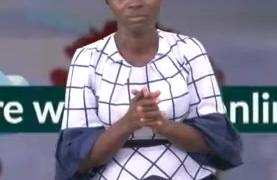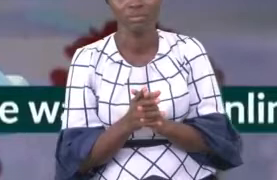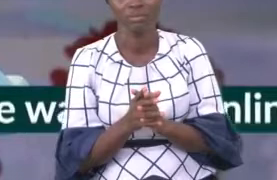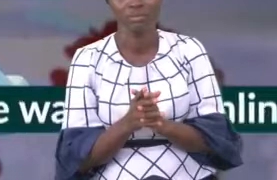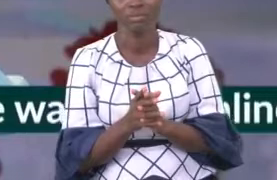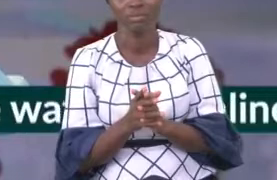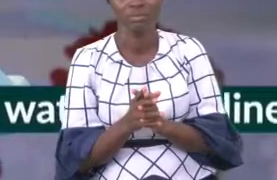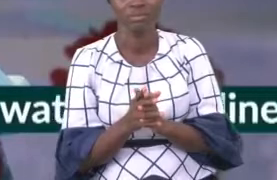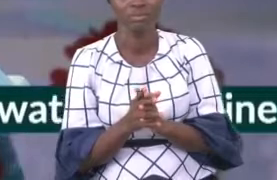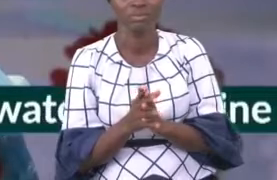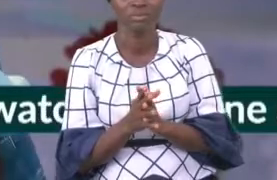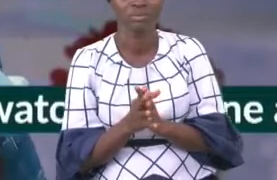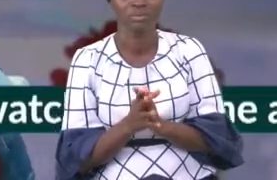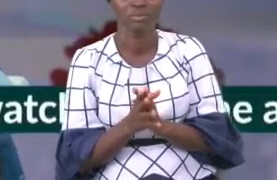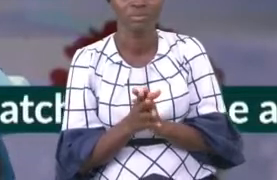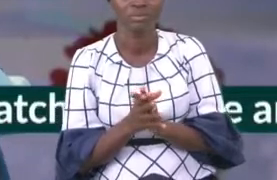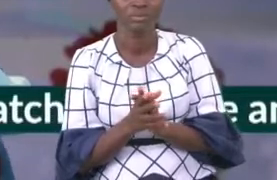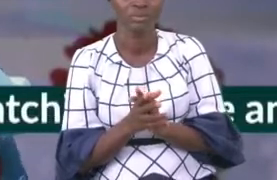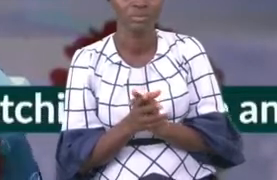Supervisors, let me know if you are true.